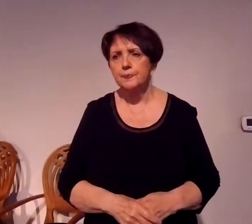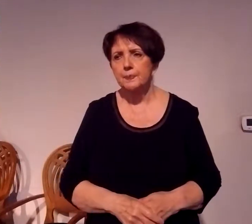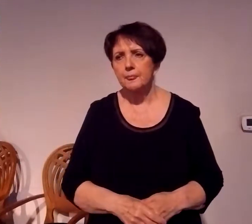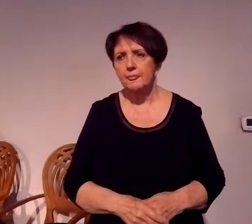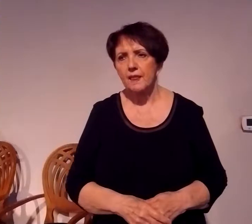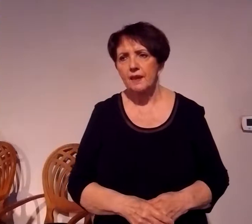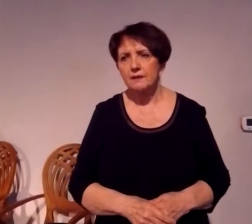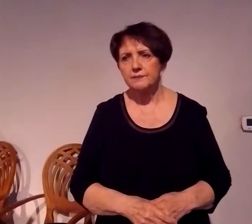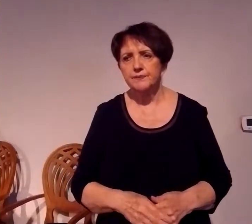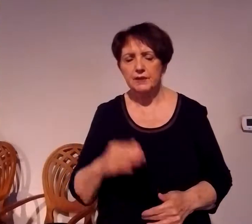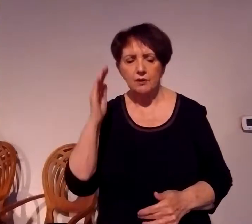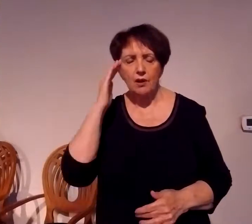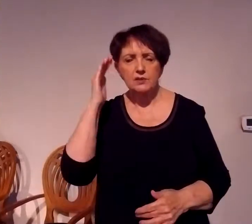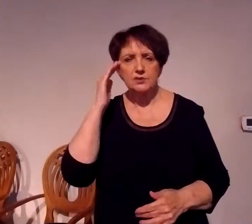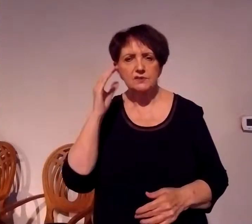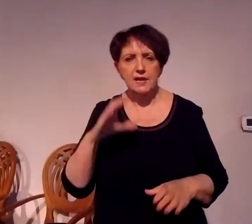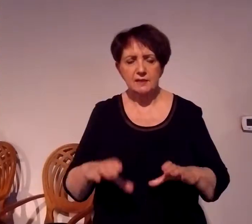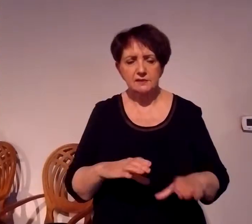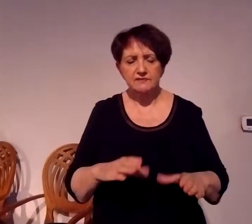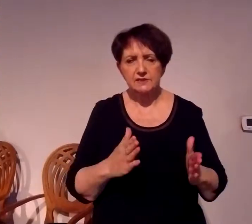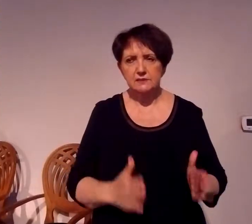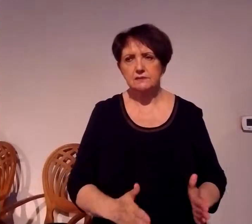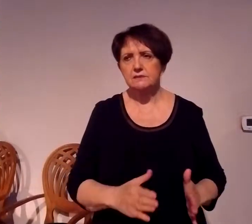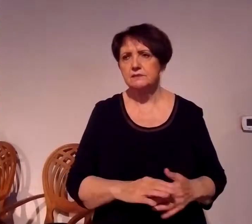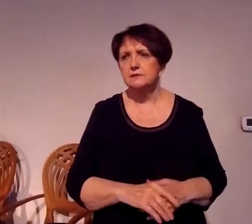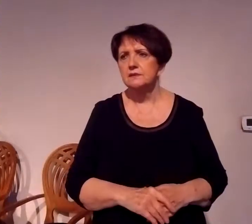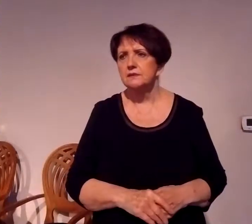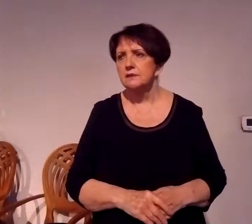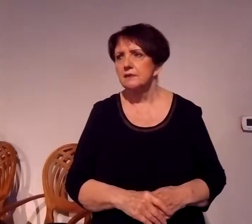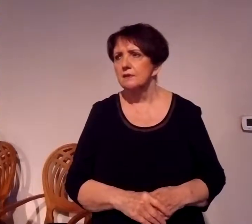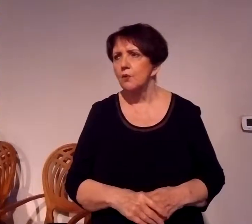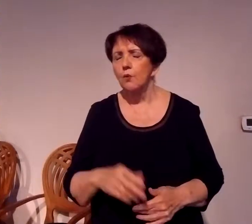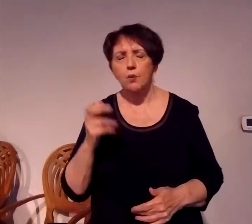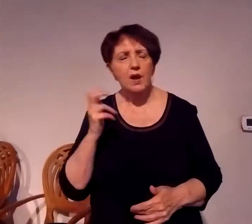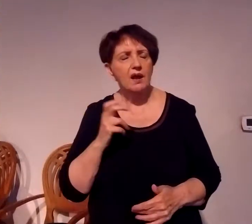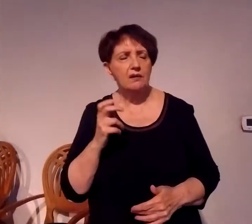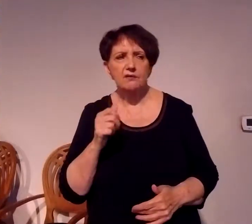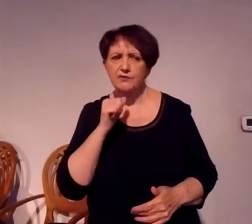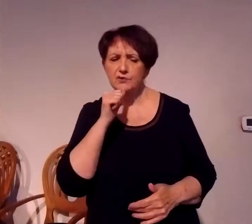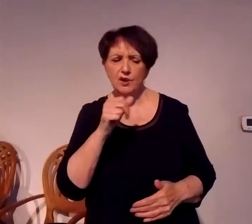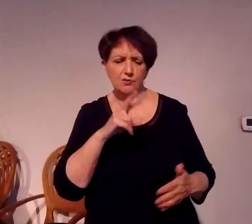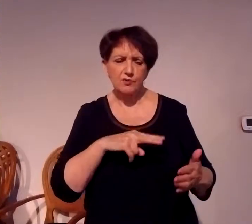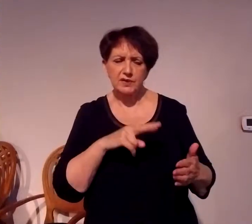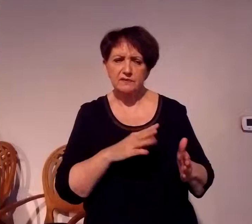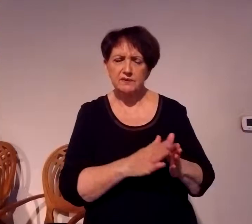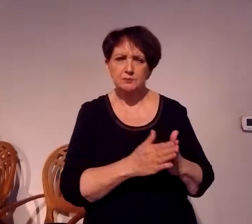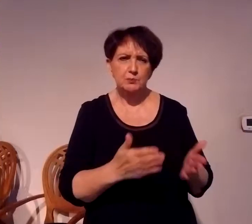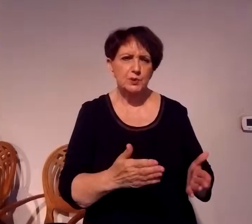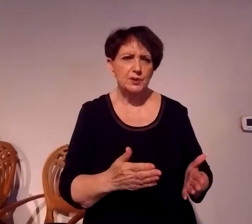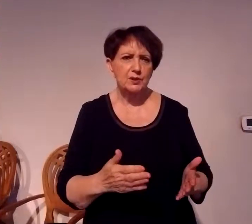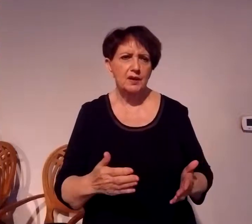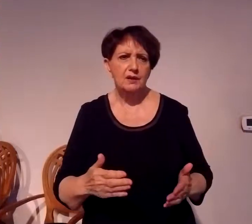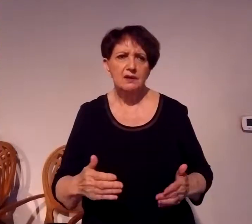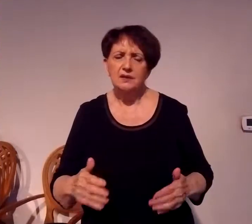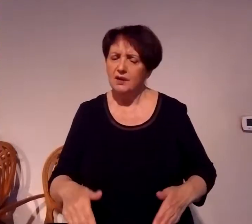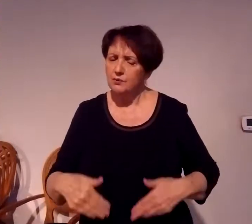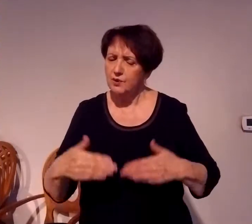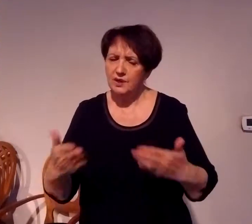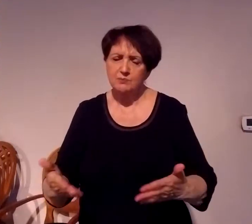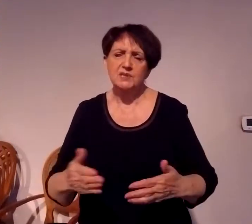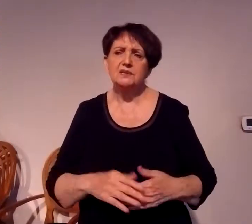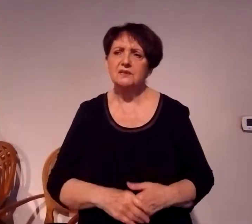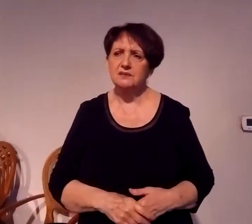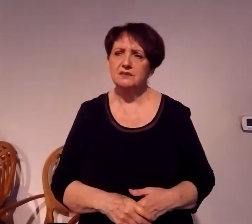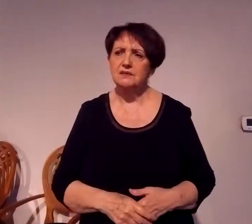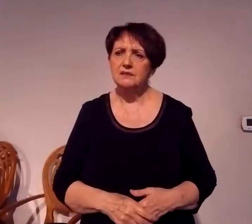In our Conscious Activist, oh man, if you're not reading this book, I can't recommend it enough. He talks about